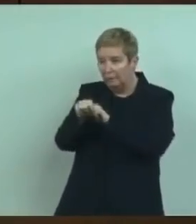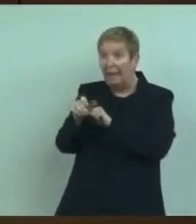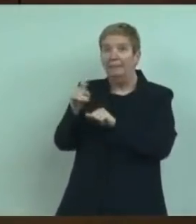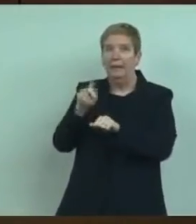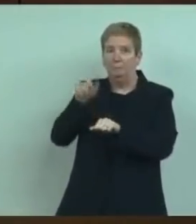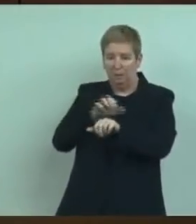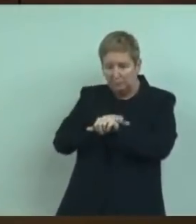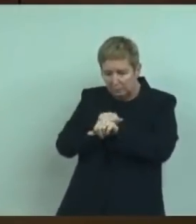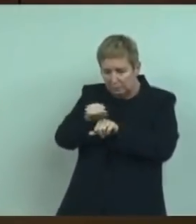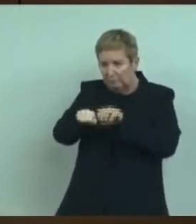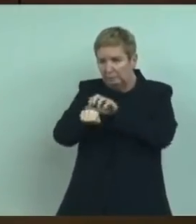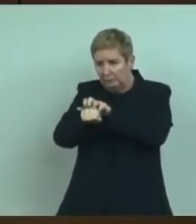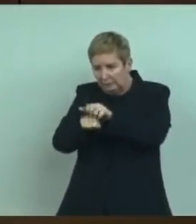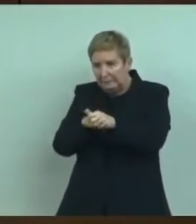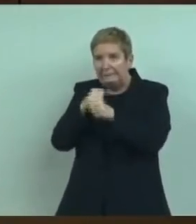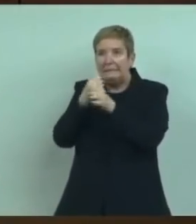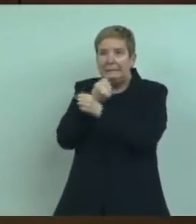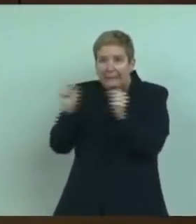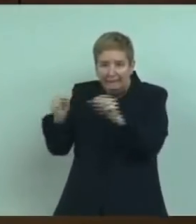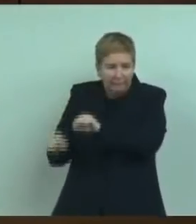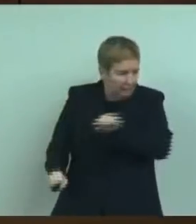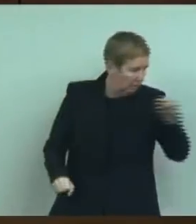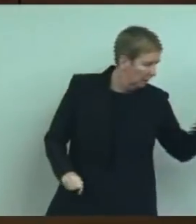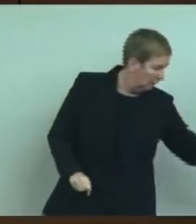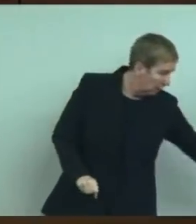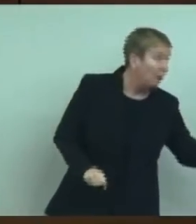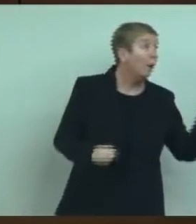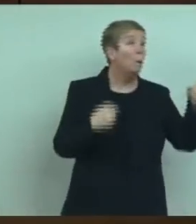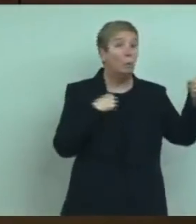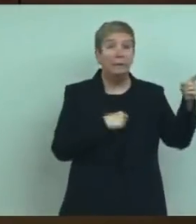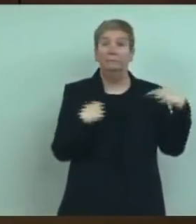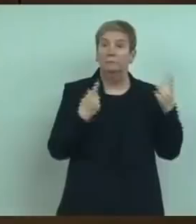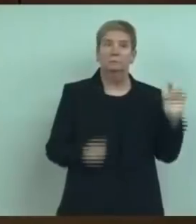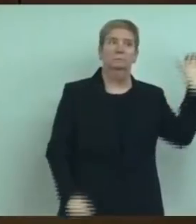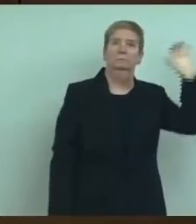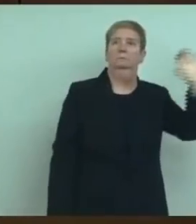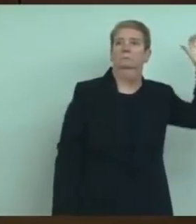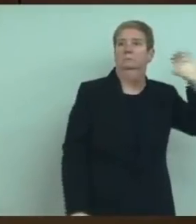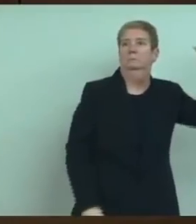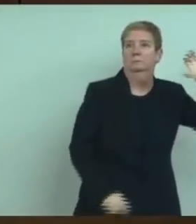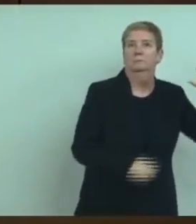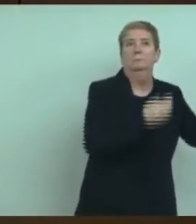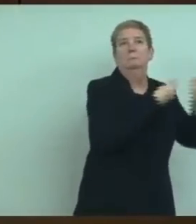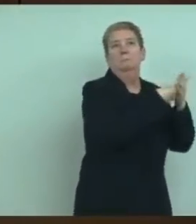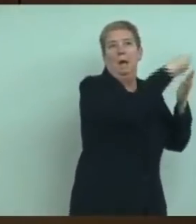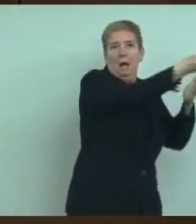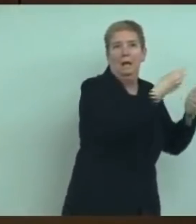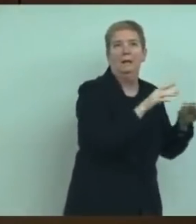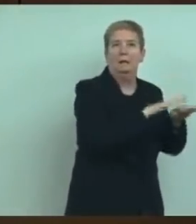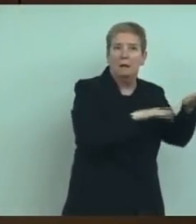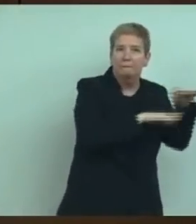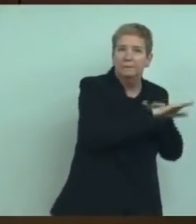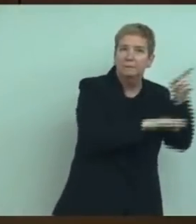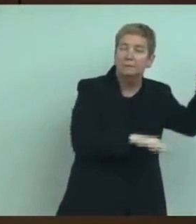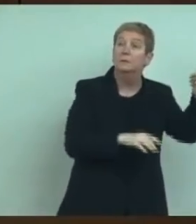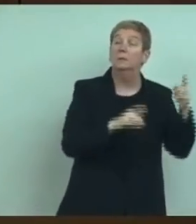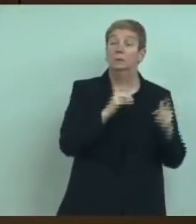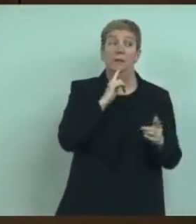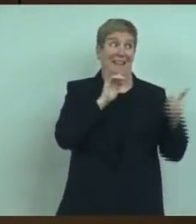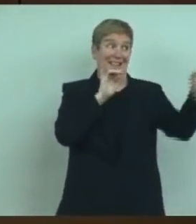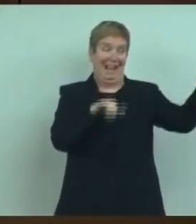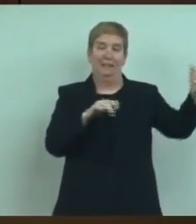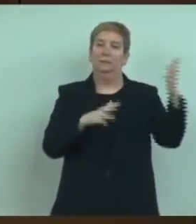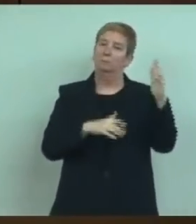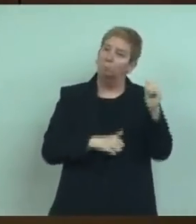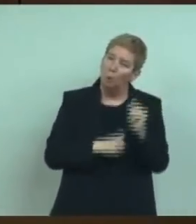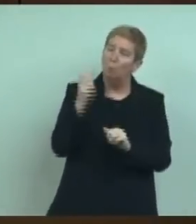discarded. We've had trouble locating these gloves. These are probably the most used item in